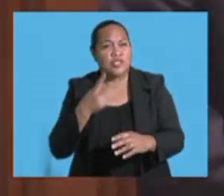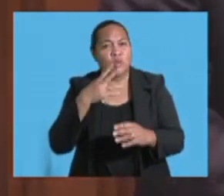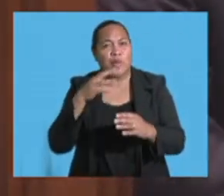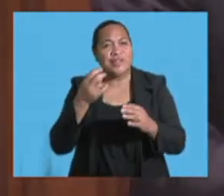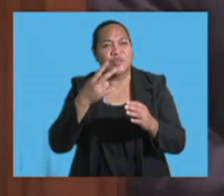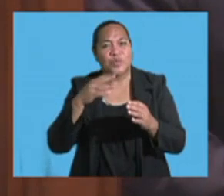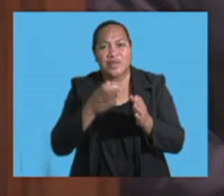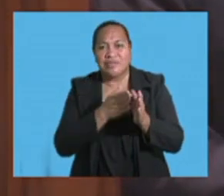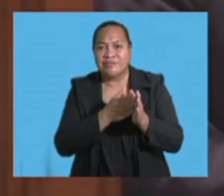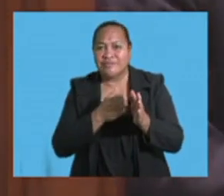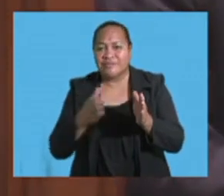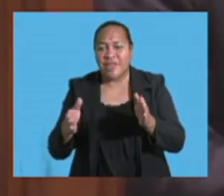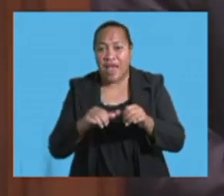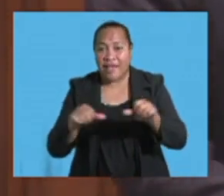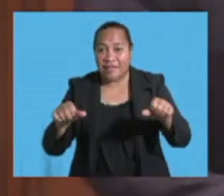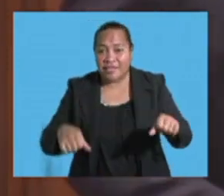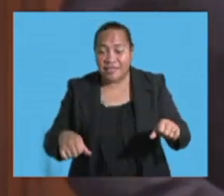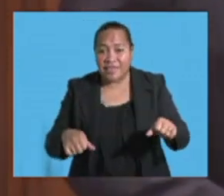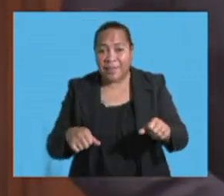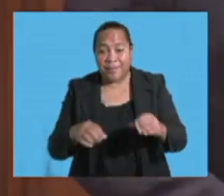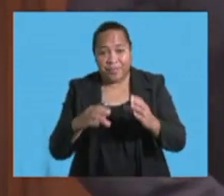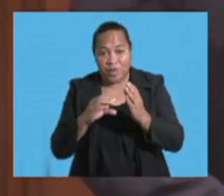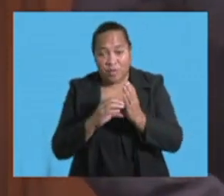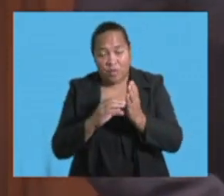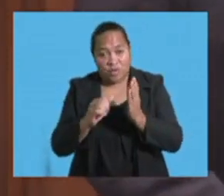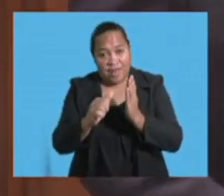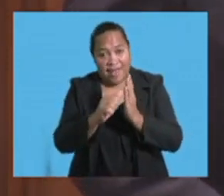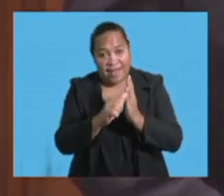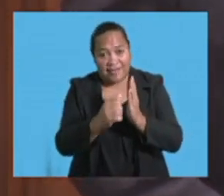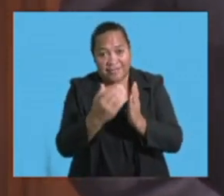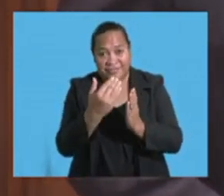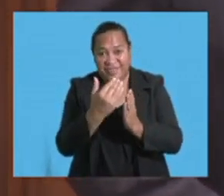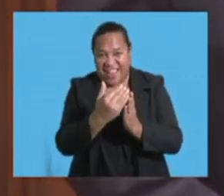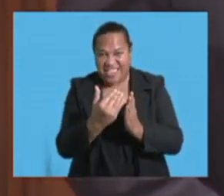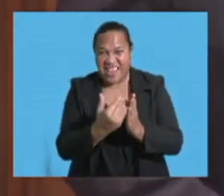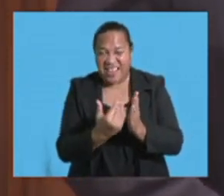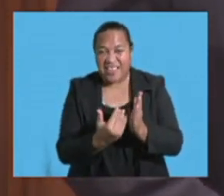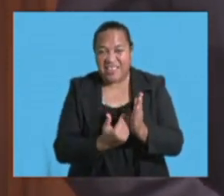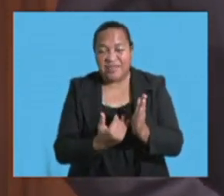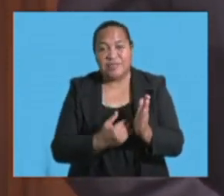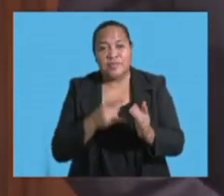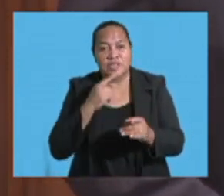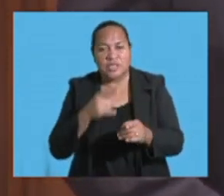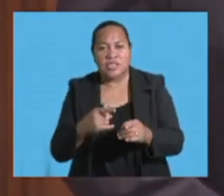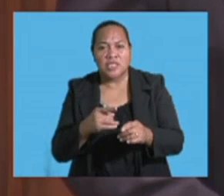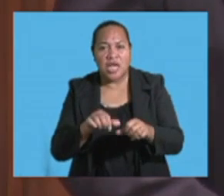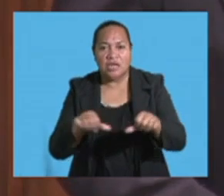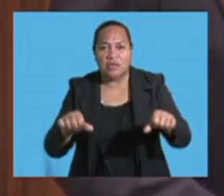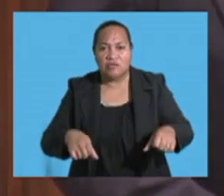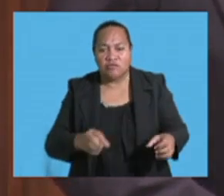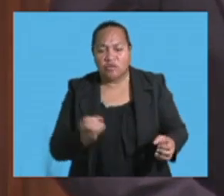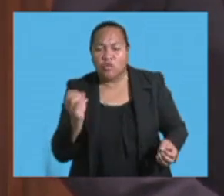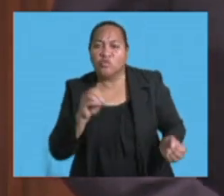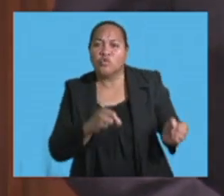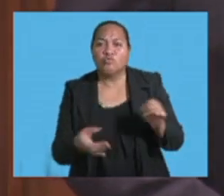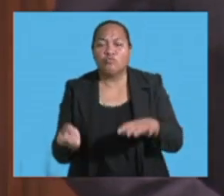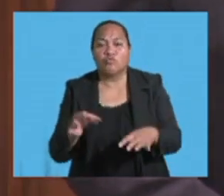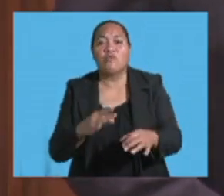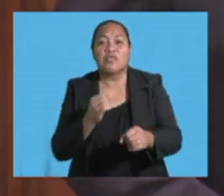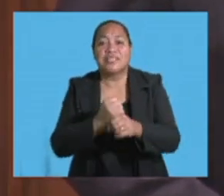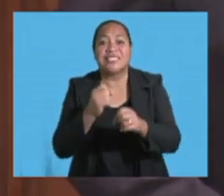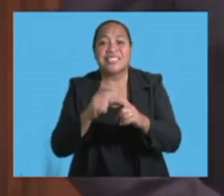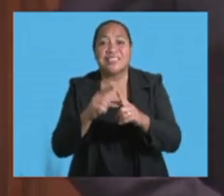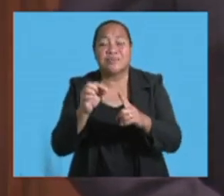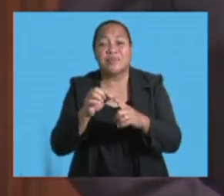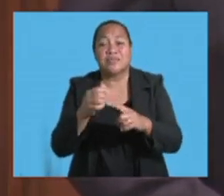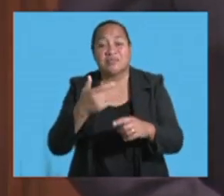Agriculture Sector Policy Agenda, the agriculture sector contributes around 7% of the GDP. Sugar